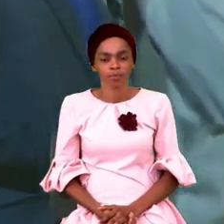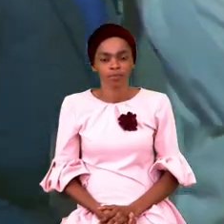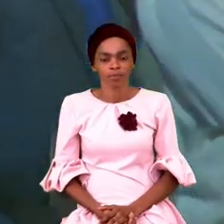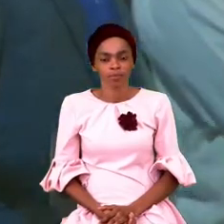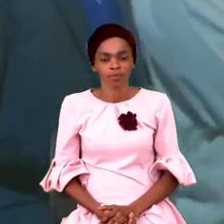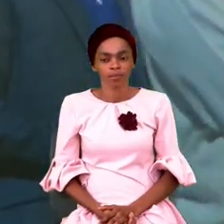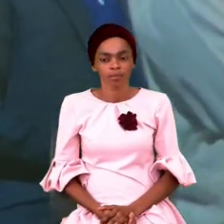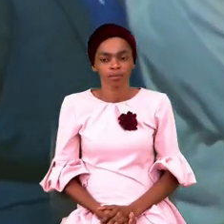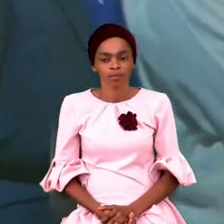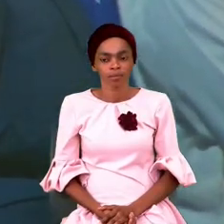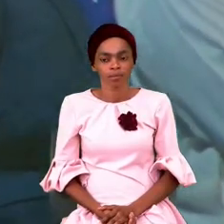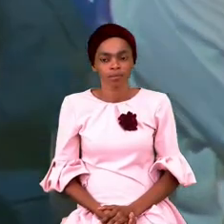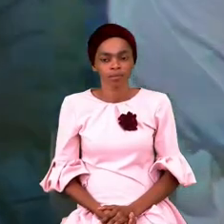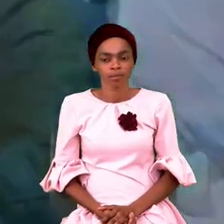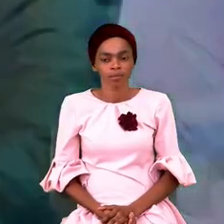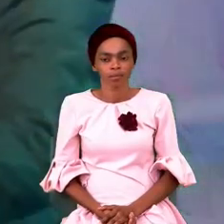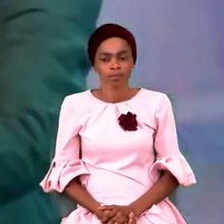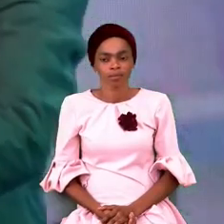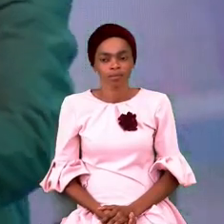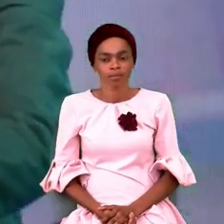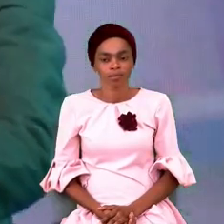Praise the Lord!